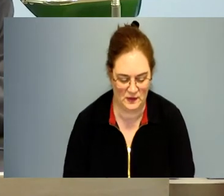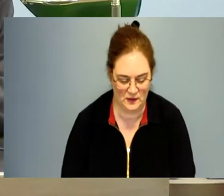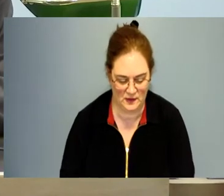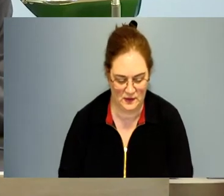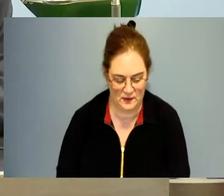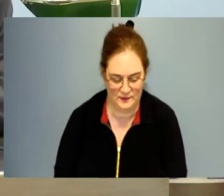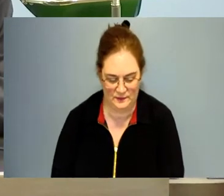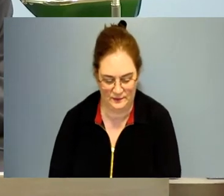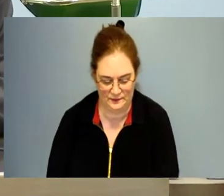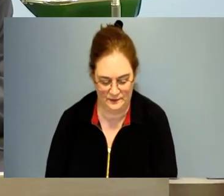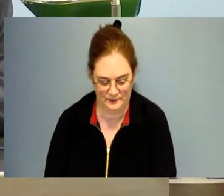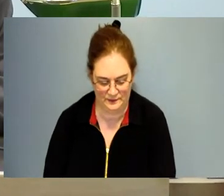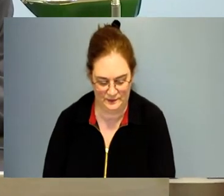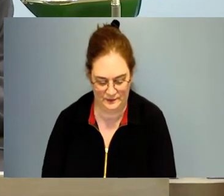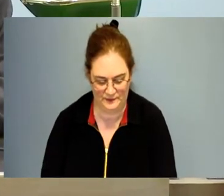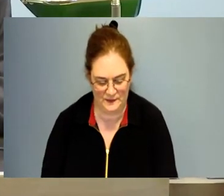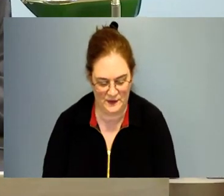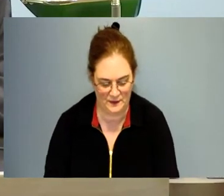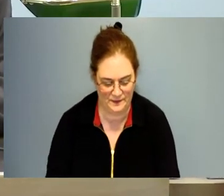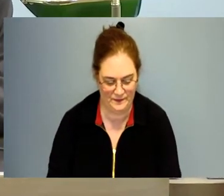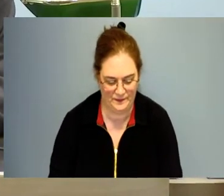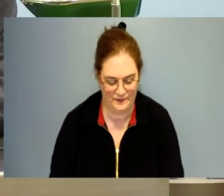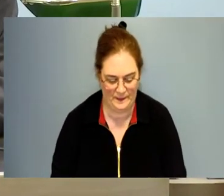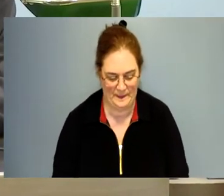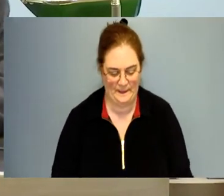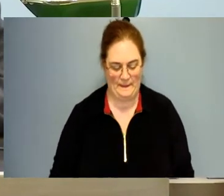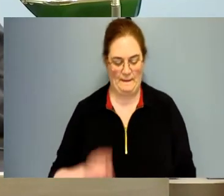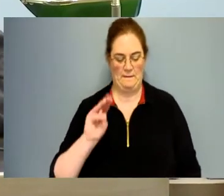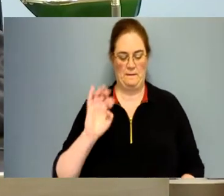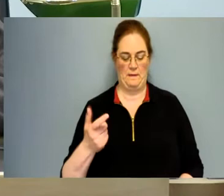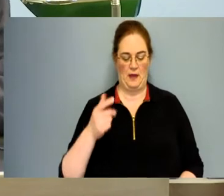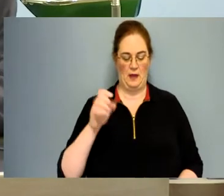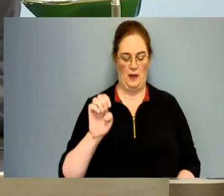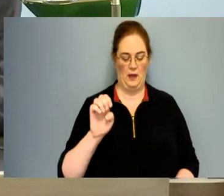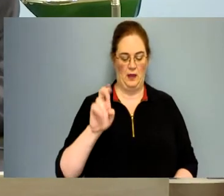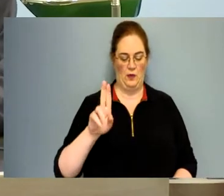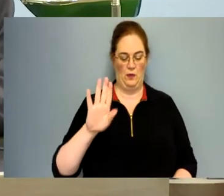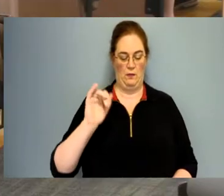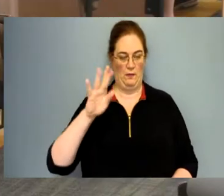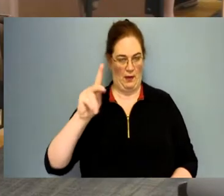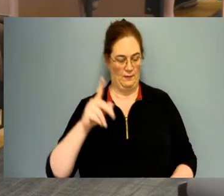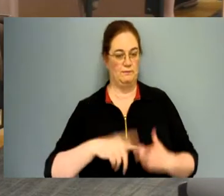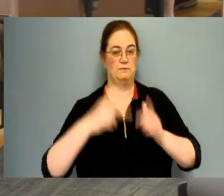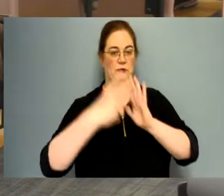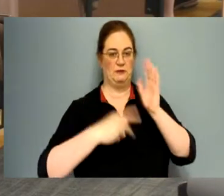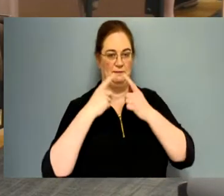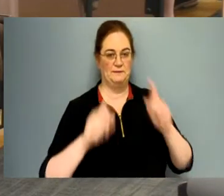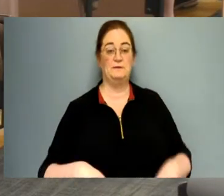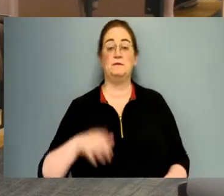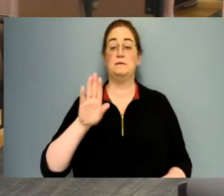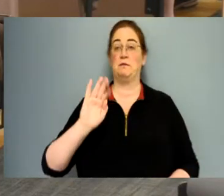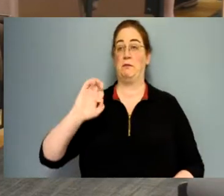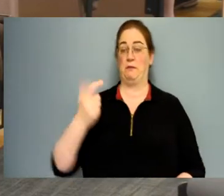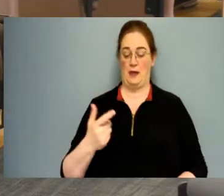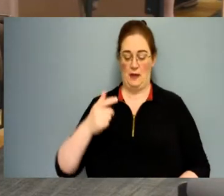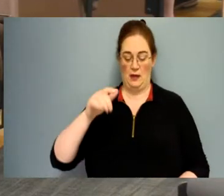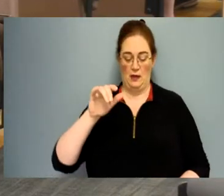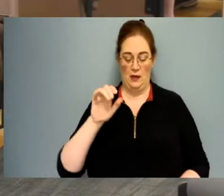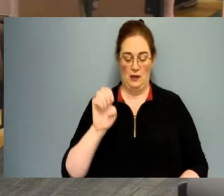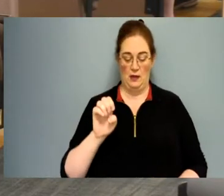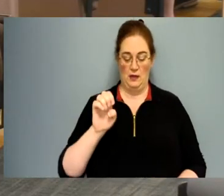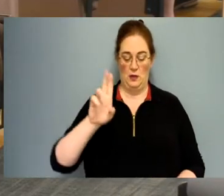Meg, welcome. Thank you. I'm going to read the citation for you. Whereas Meg Eubank of